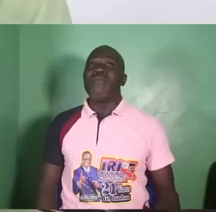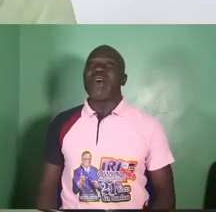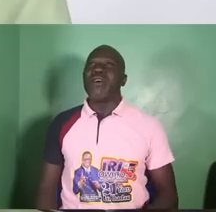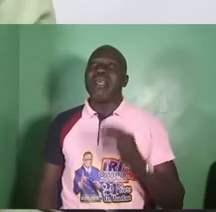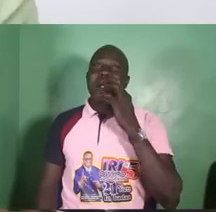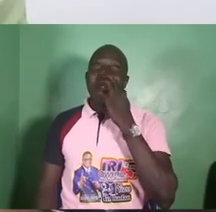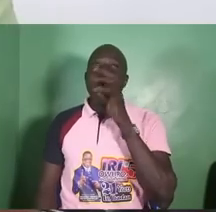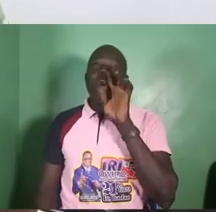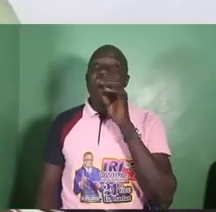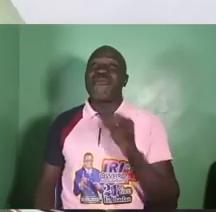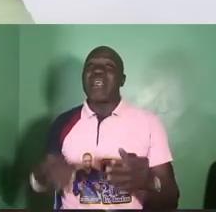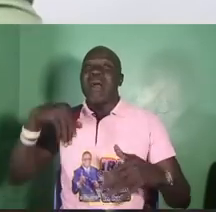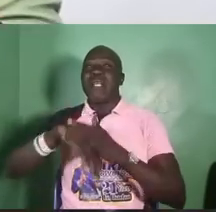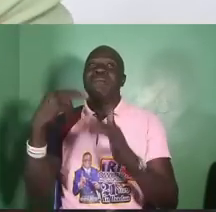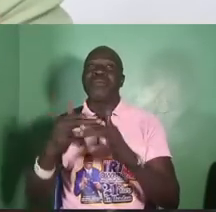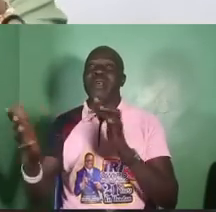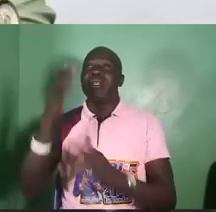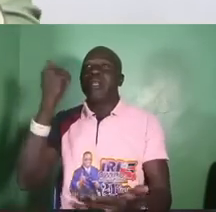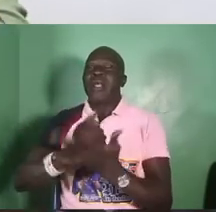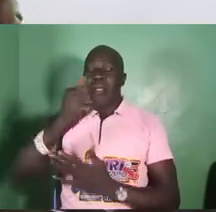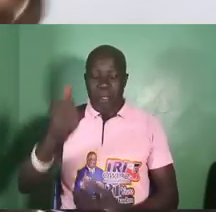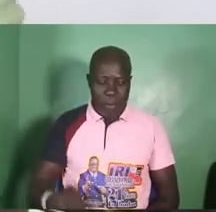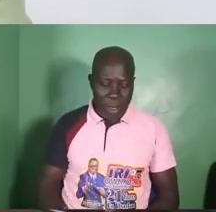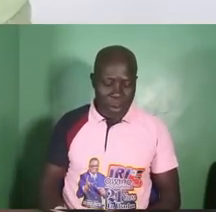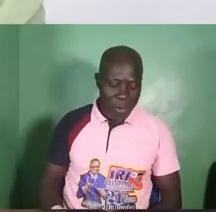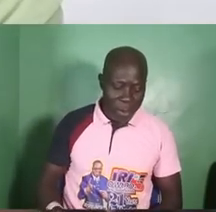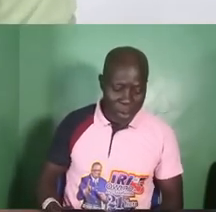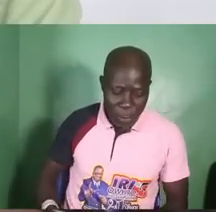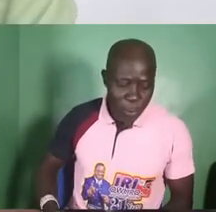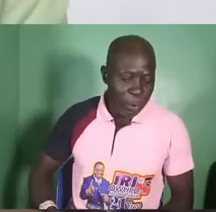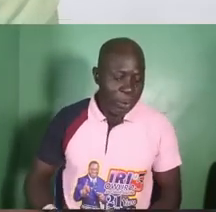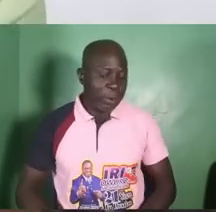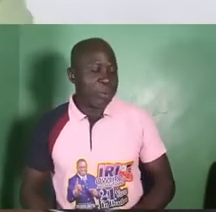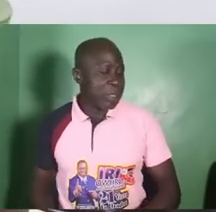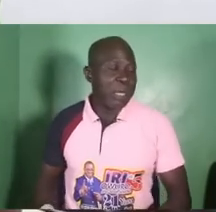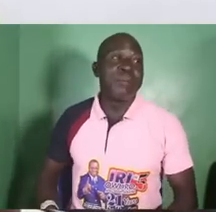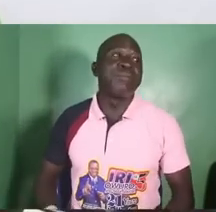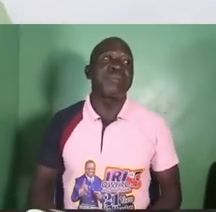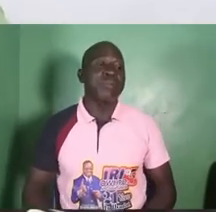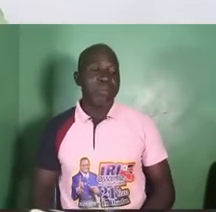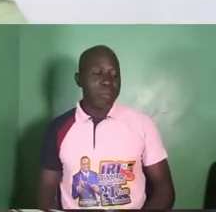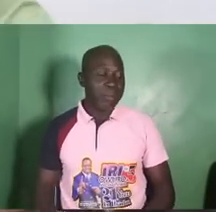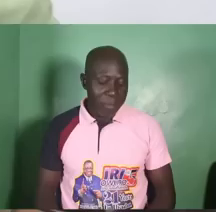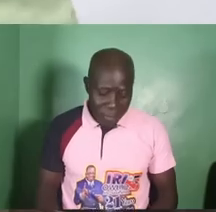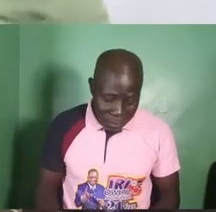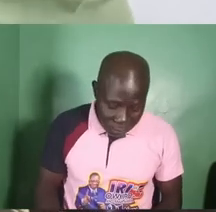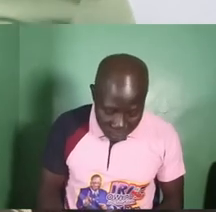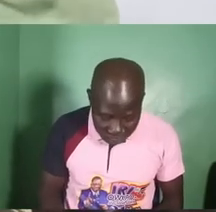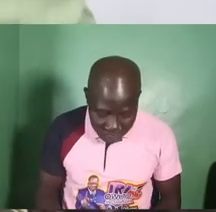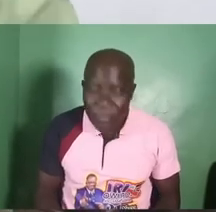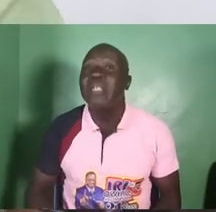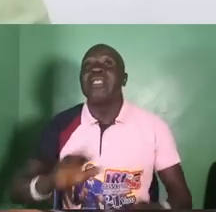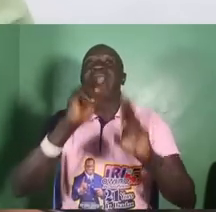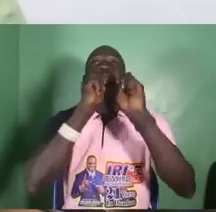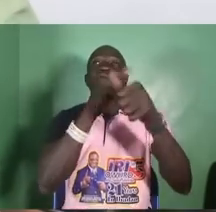Jesus. bless me, sir. And where but I'm a fool away.